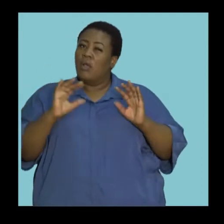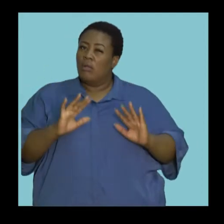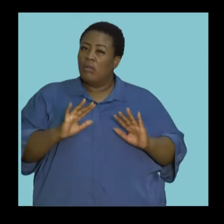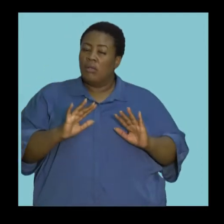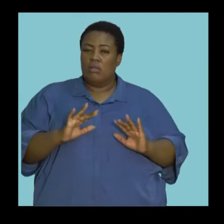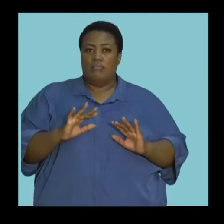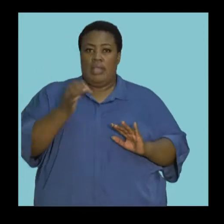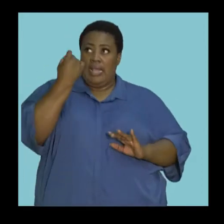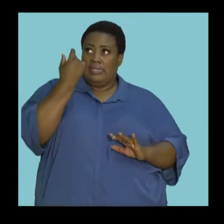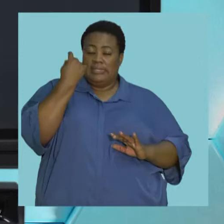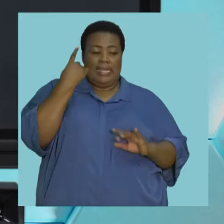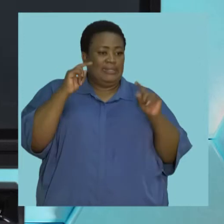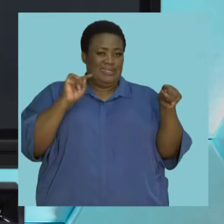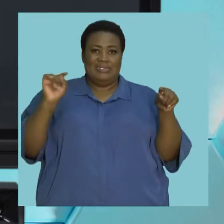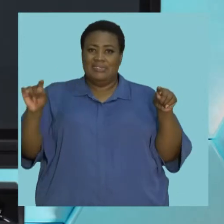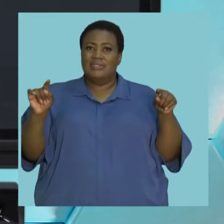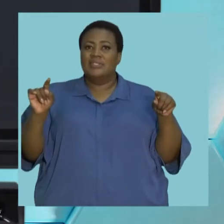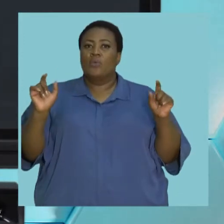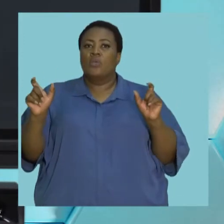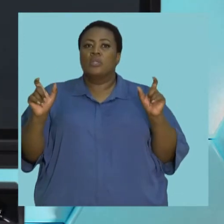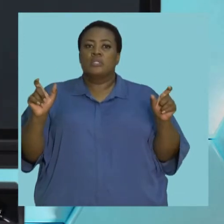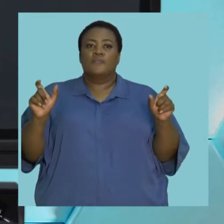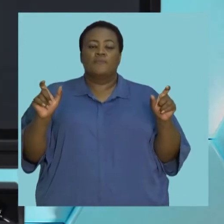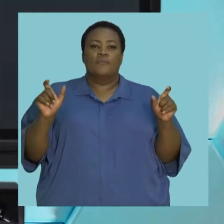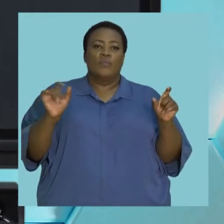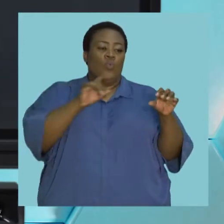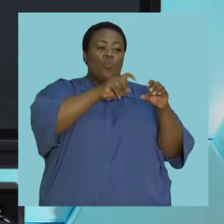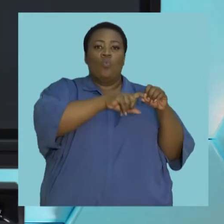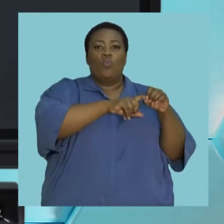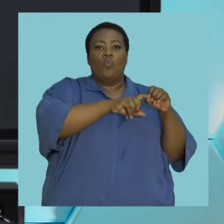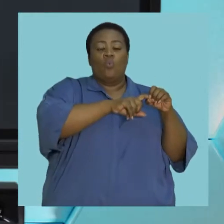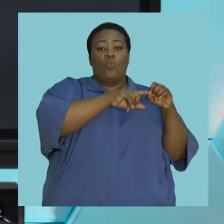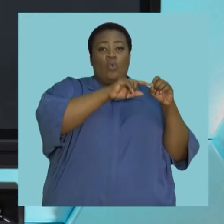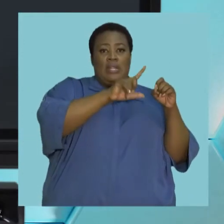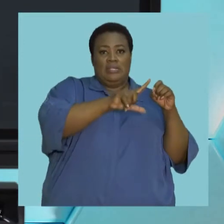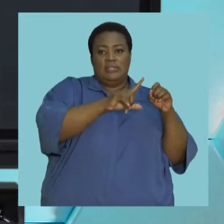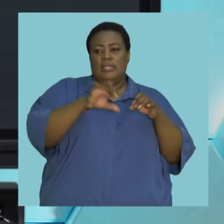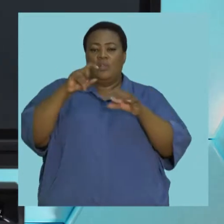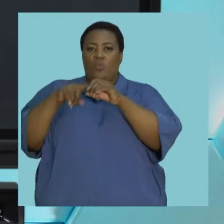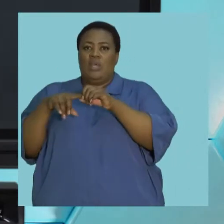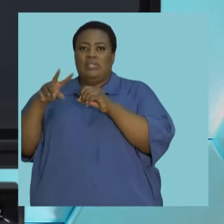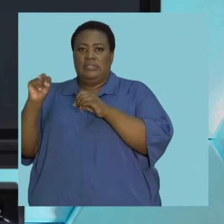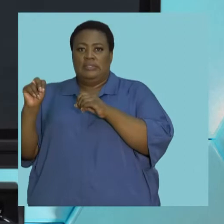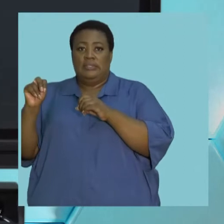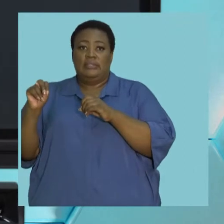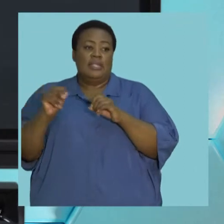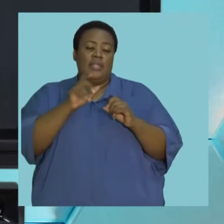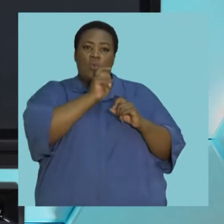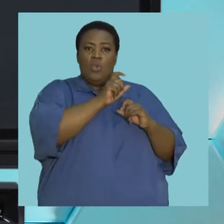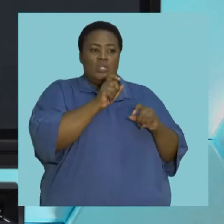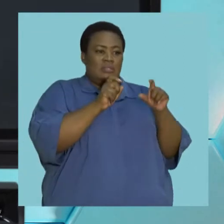this moment. Let's try and understand the word quantity and quality. And if you unpack the words